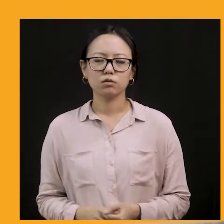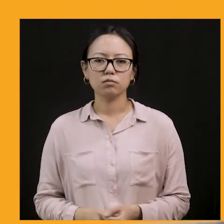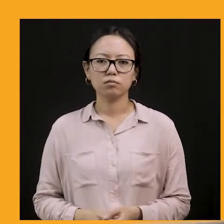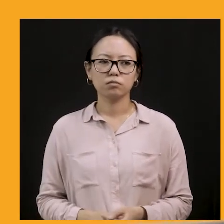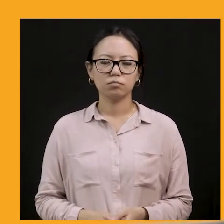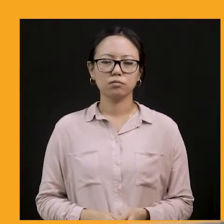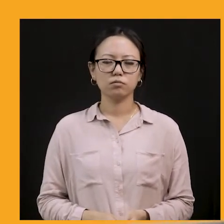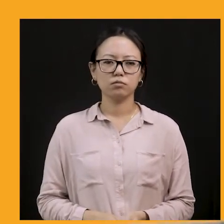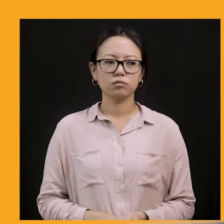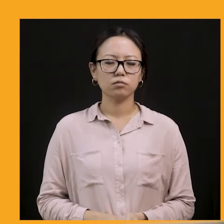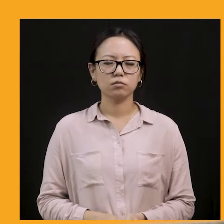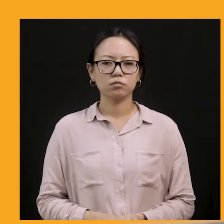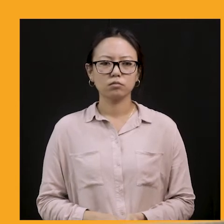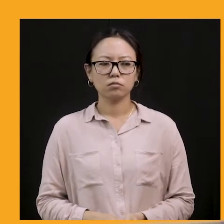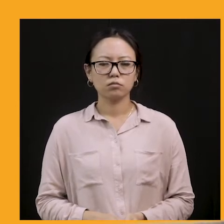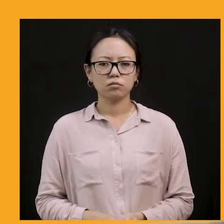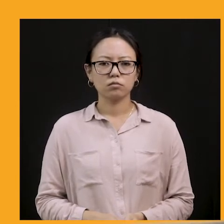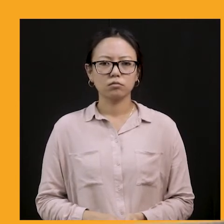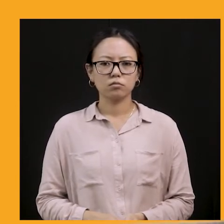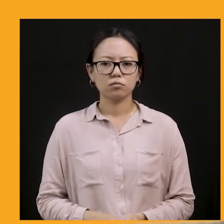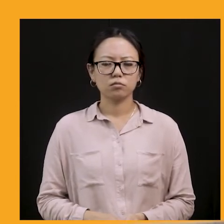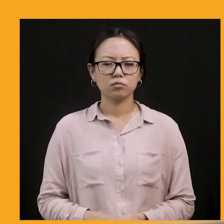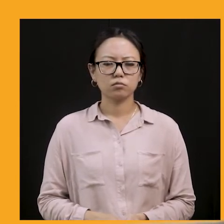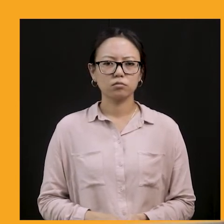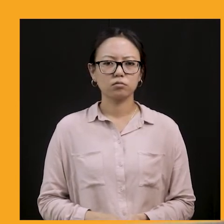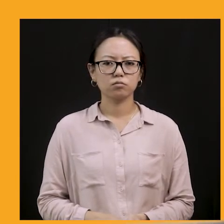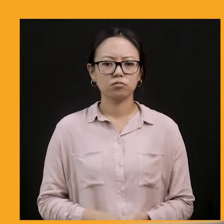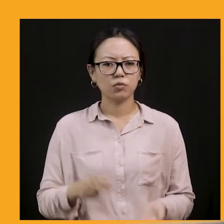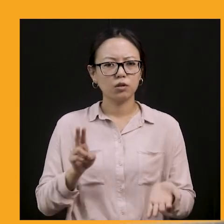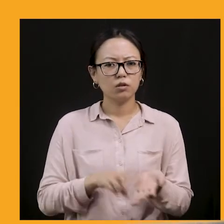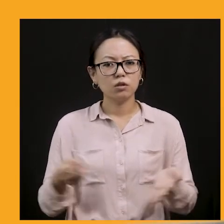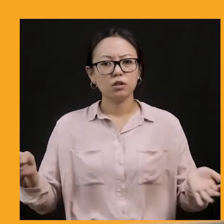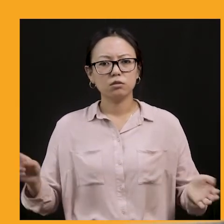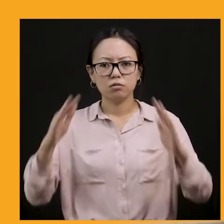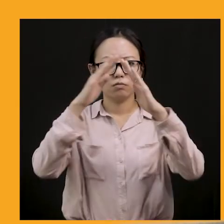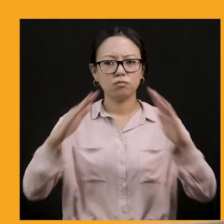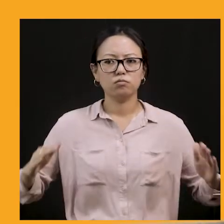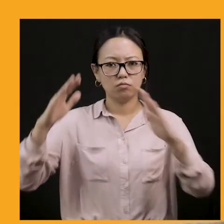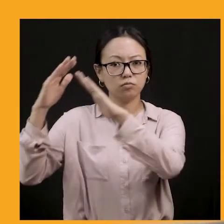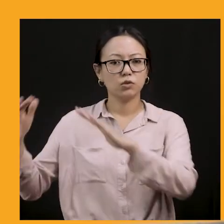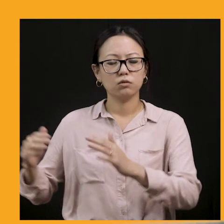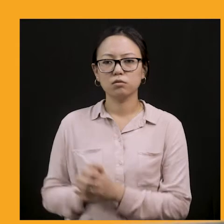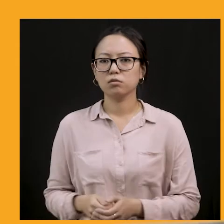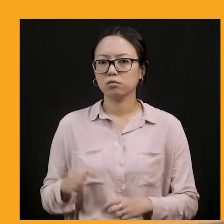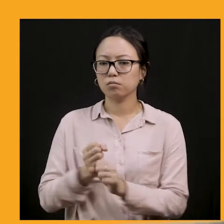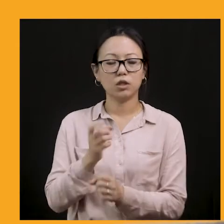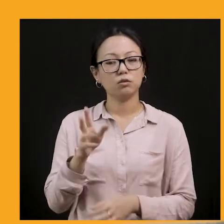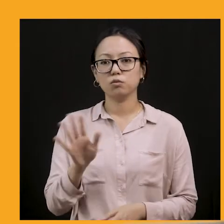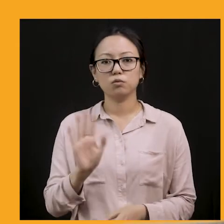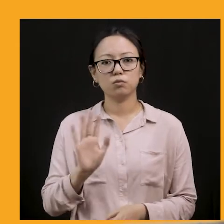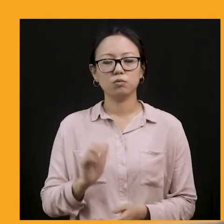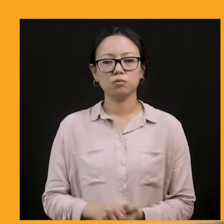by men. We do not find this type of houses naturally like this, naturally by